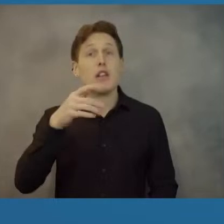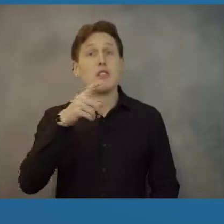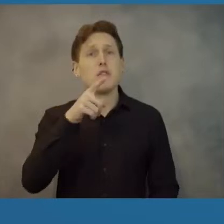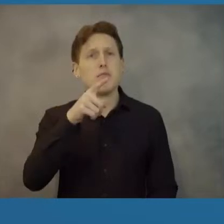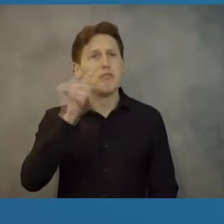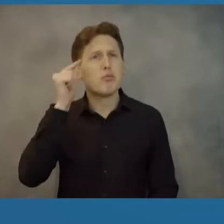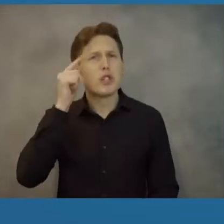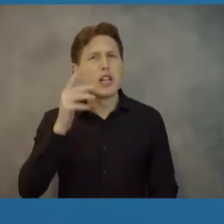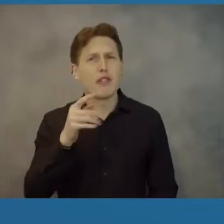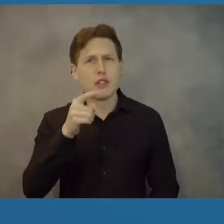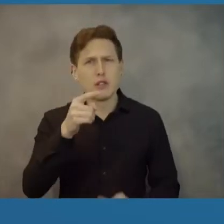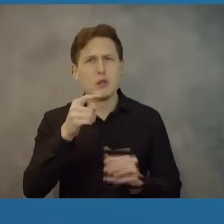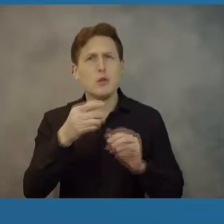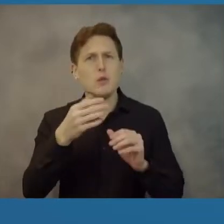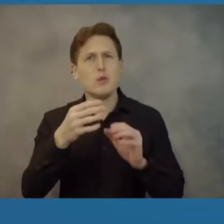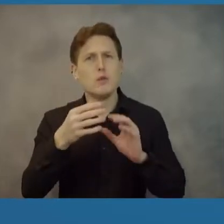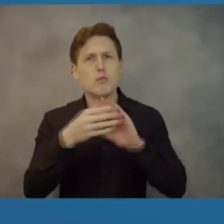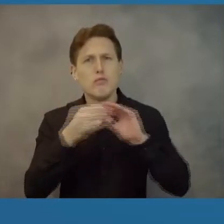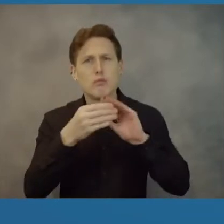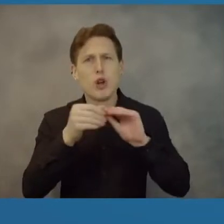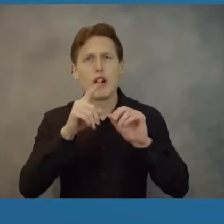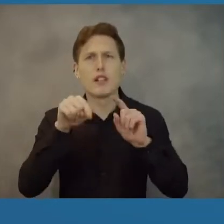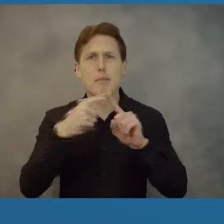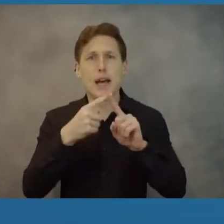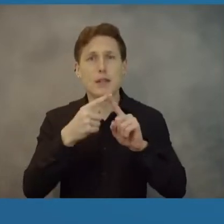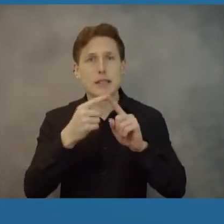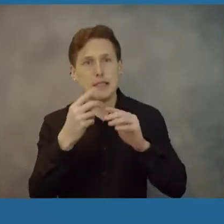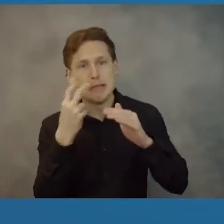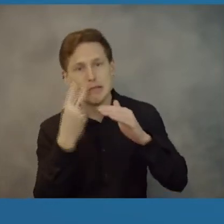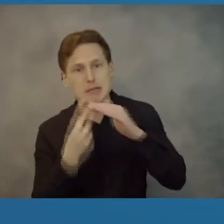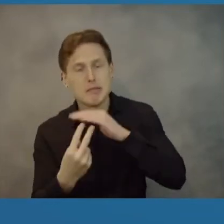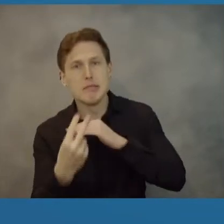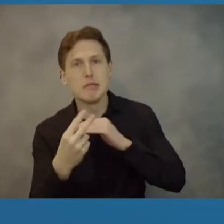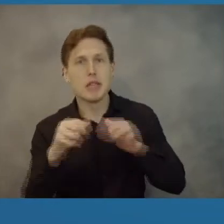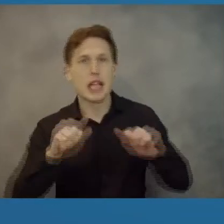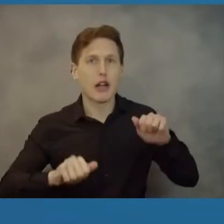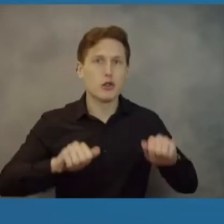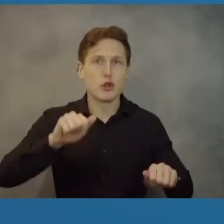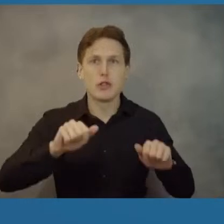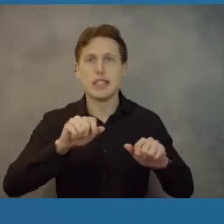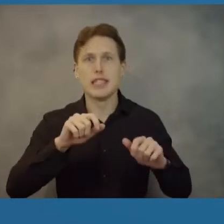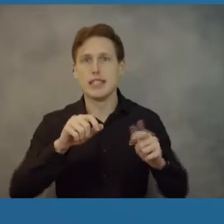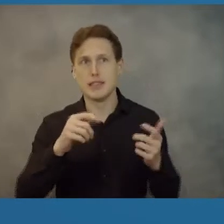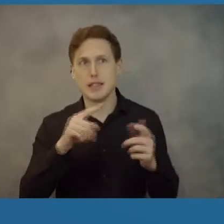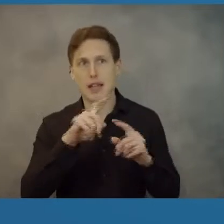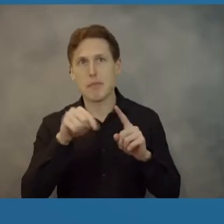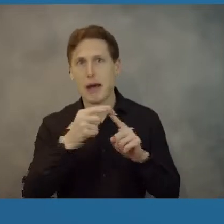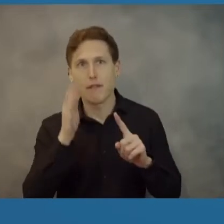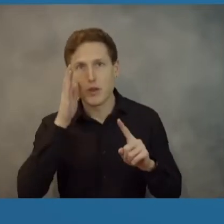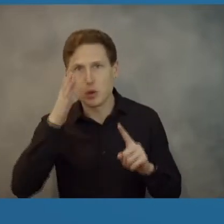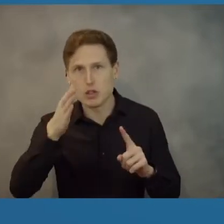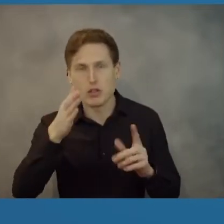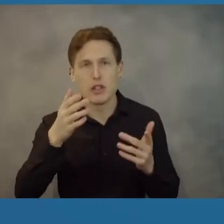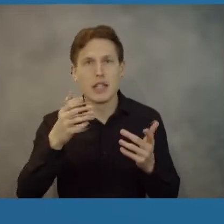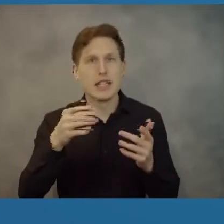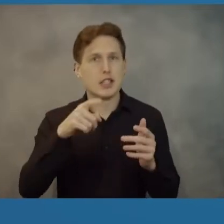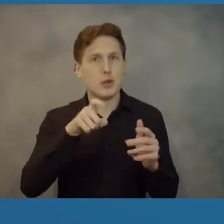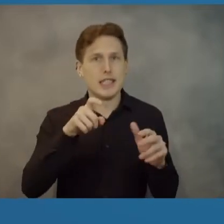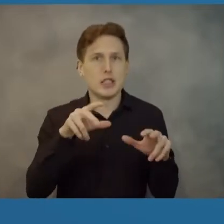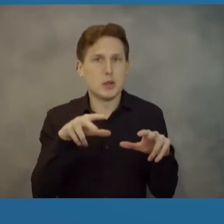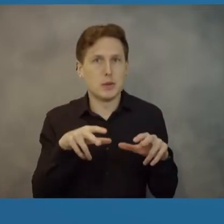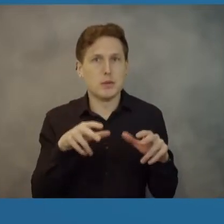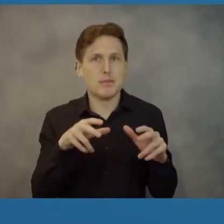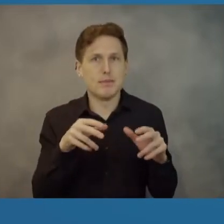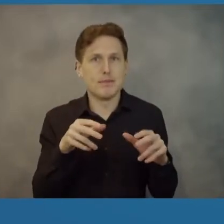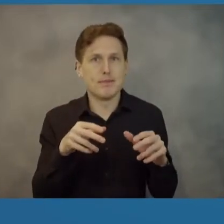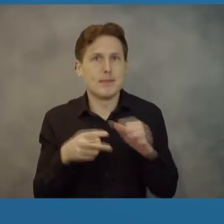fiscal uncertainty and the need to be a little bit more conservative than originally planned. How much did you put into reserves, or does this budget